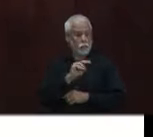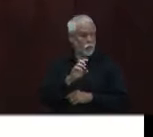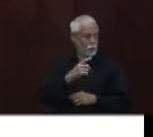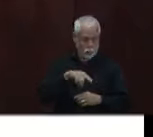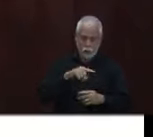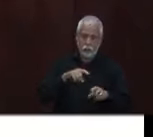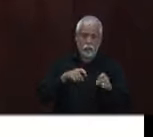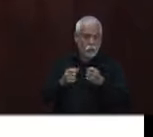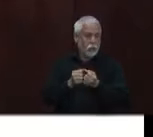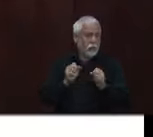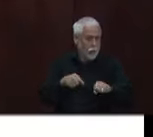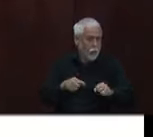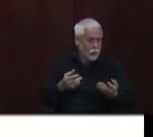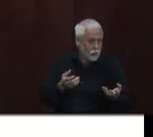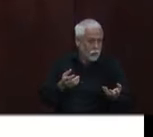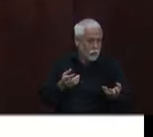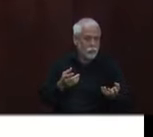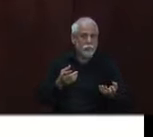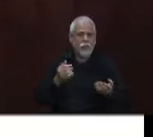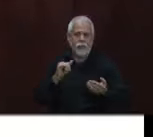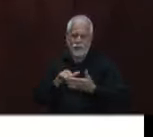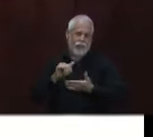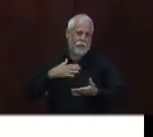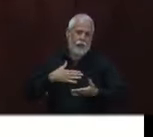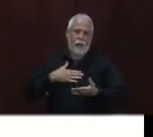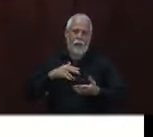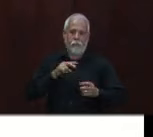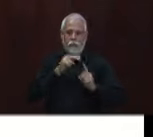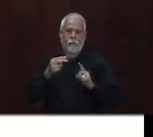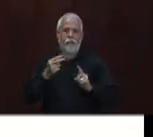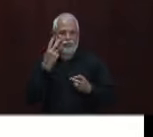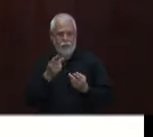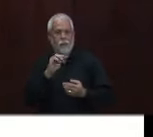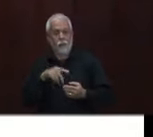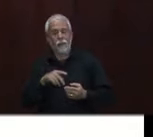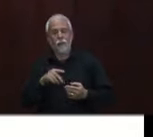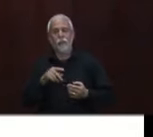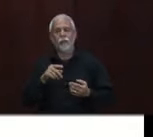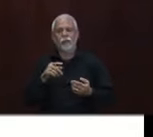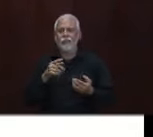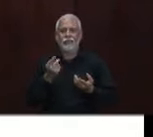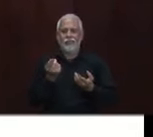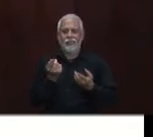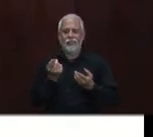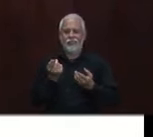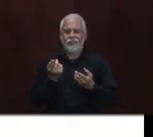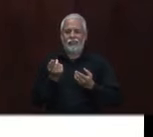Carolina are dealing with this. So that's my take on it when I look at a map. You can't